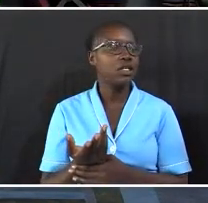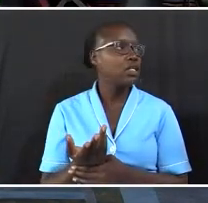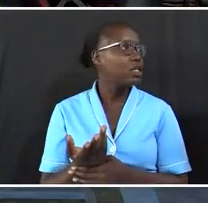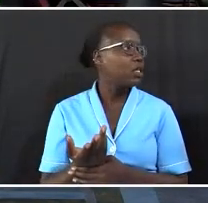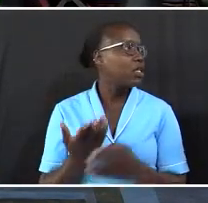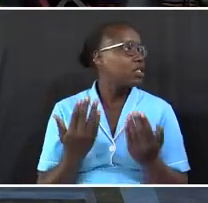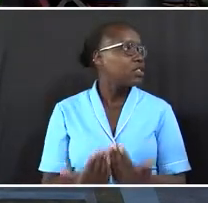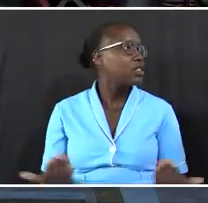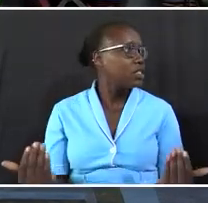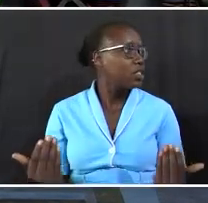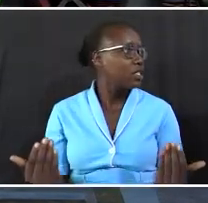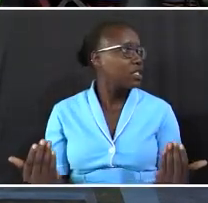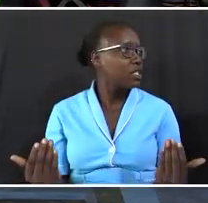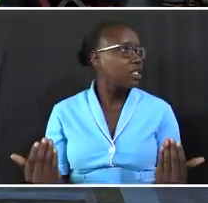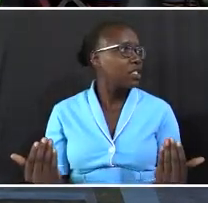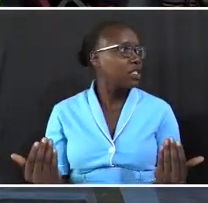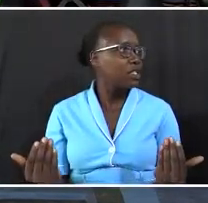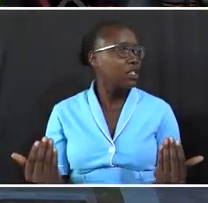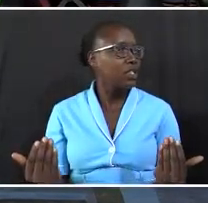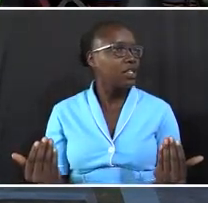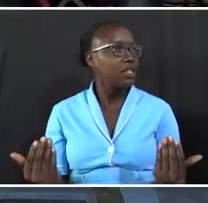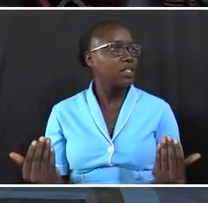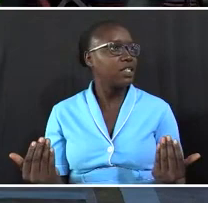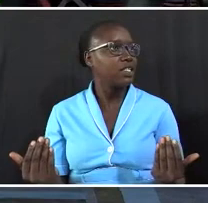and children.